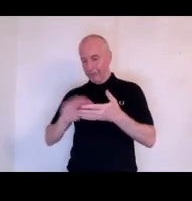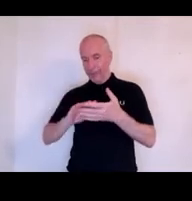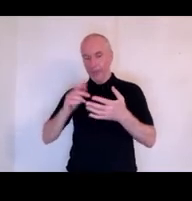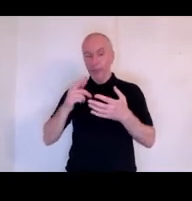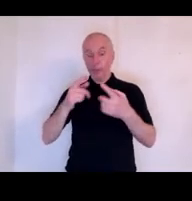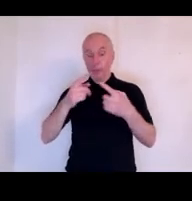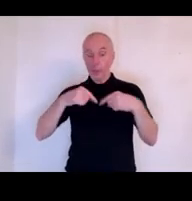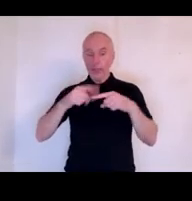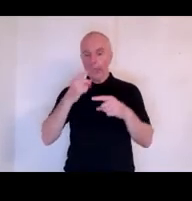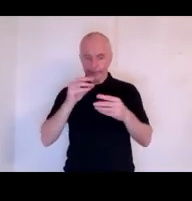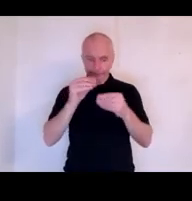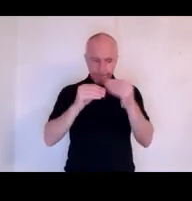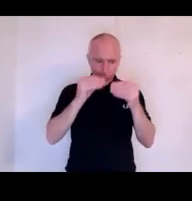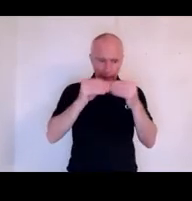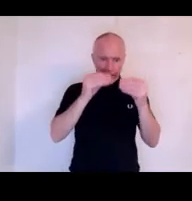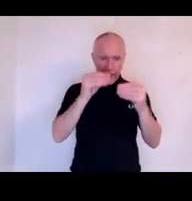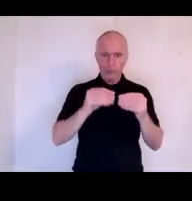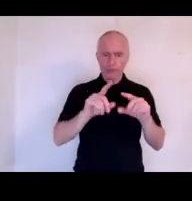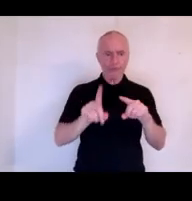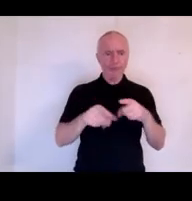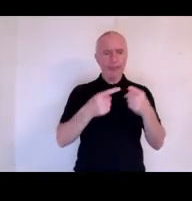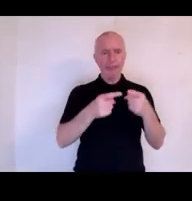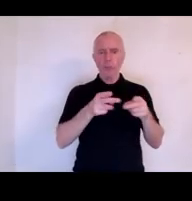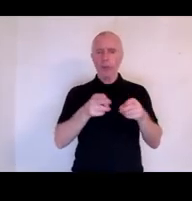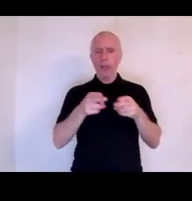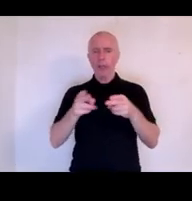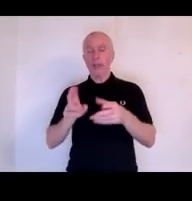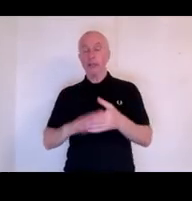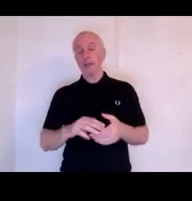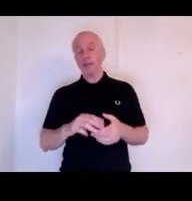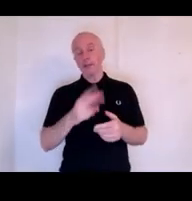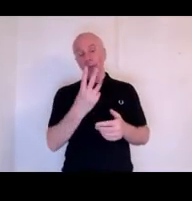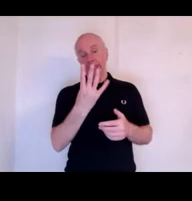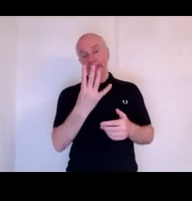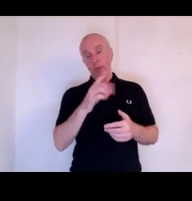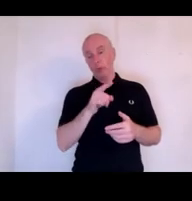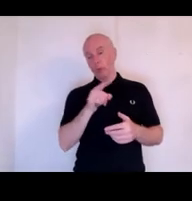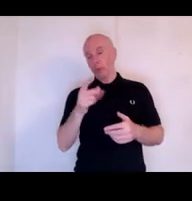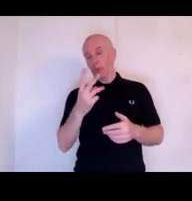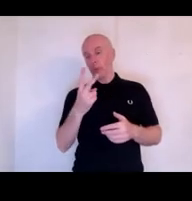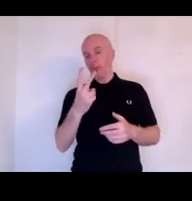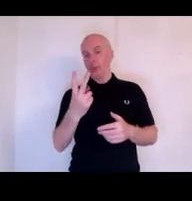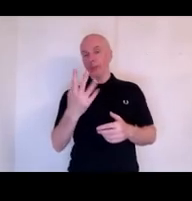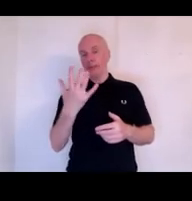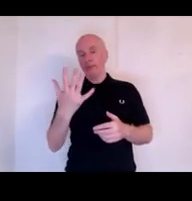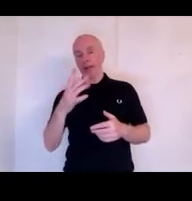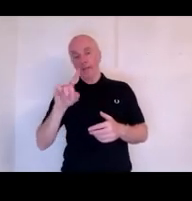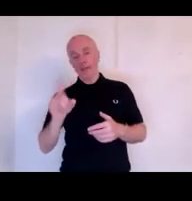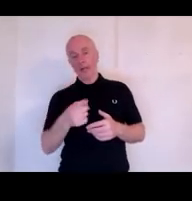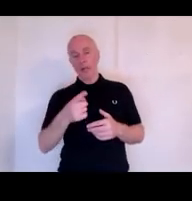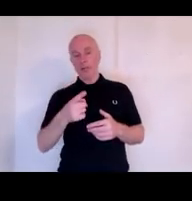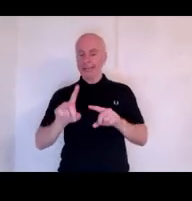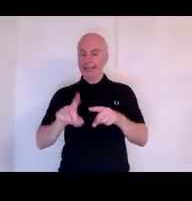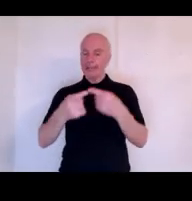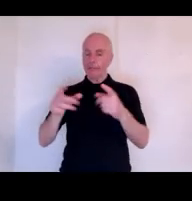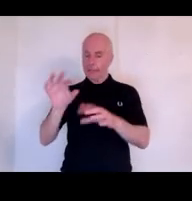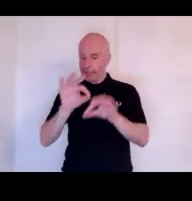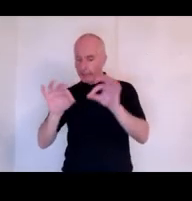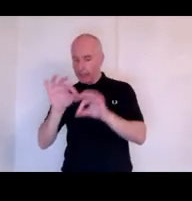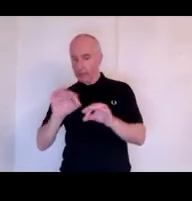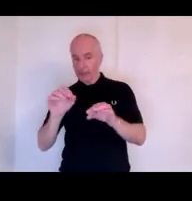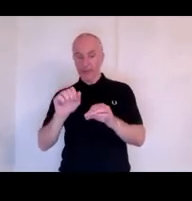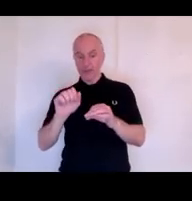around 24 to 25,000 different experiments that are recorded in this library, and they cover